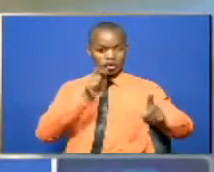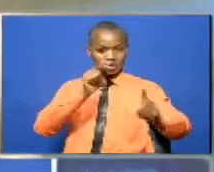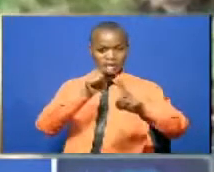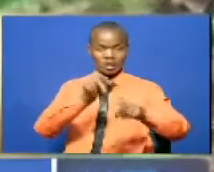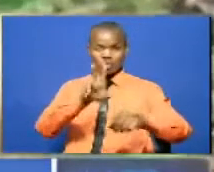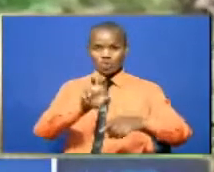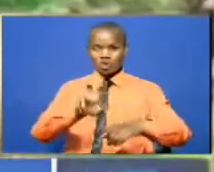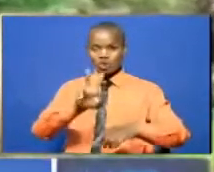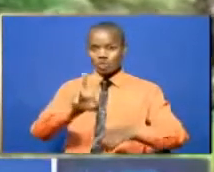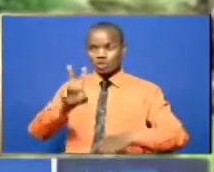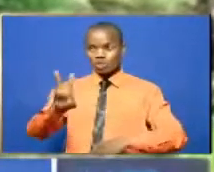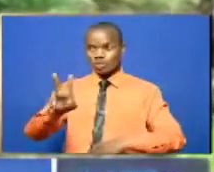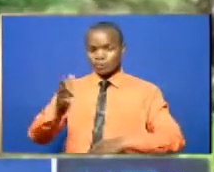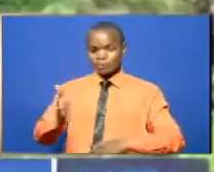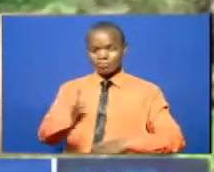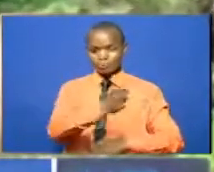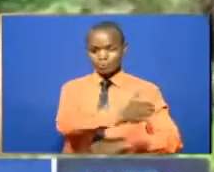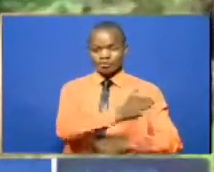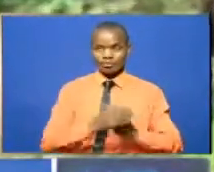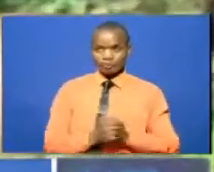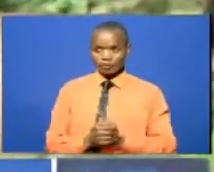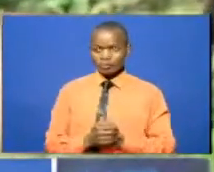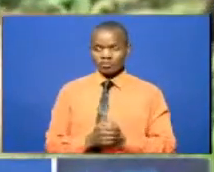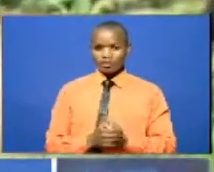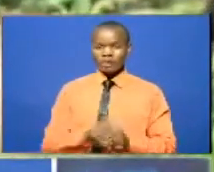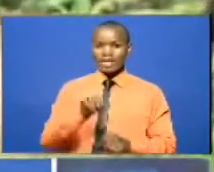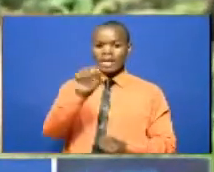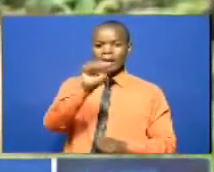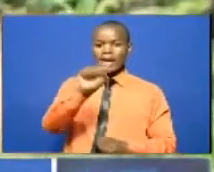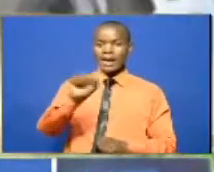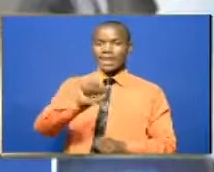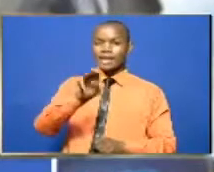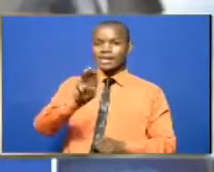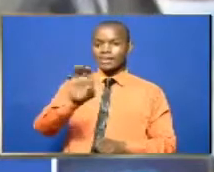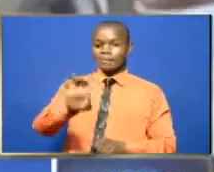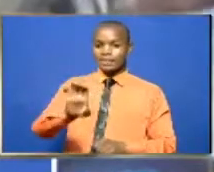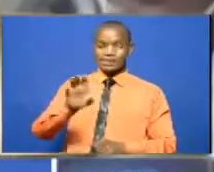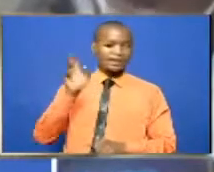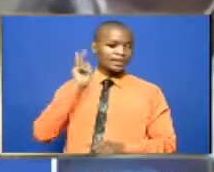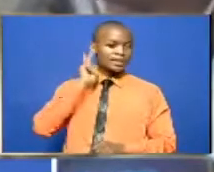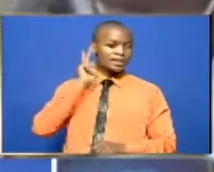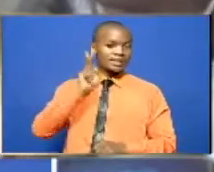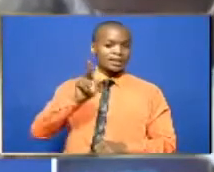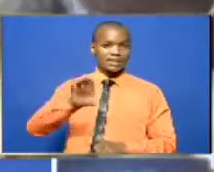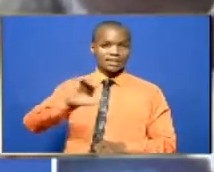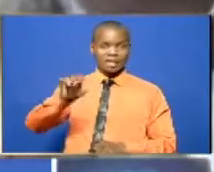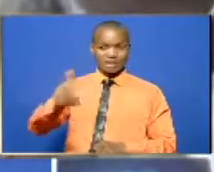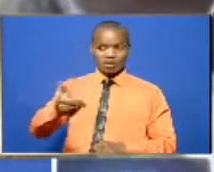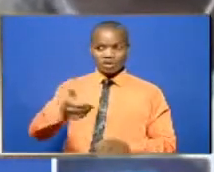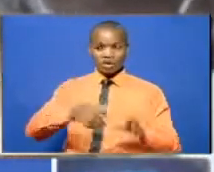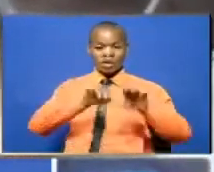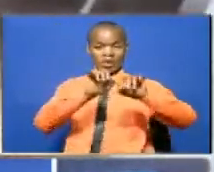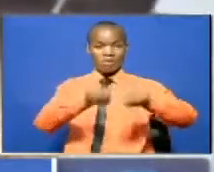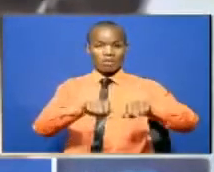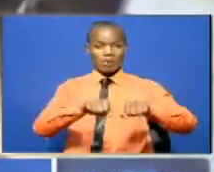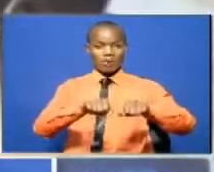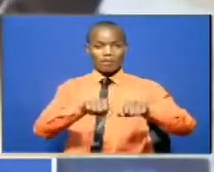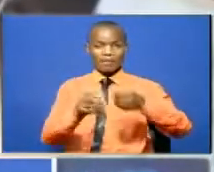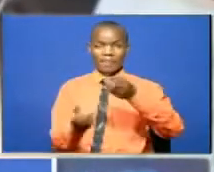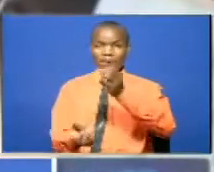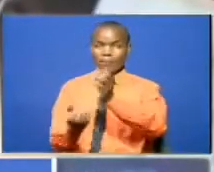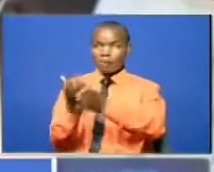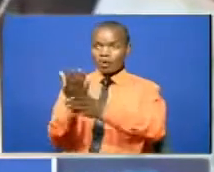2022. Elsewhere, small-scale farmers in Kisii County are expected to record improved yields following